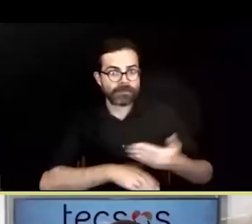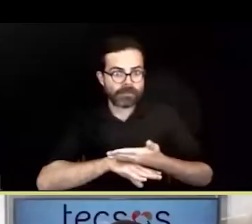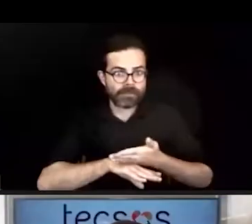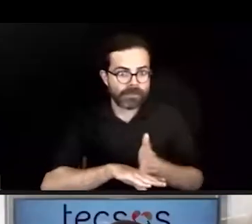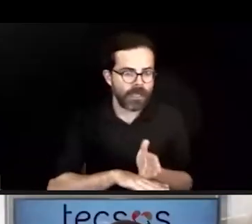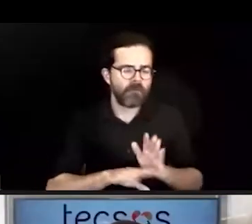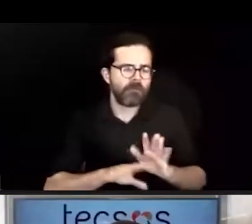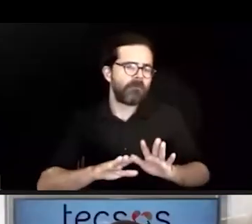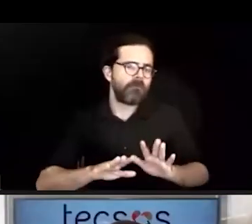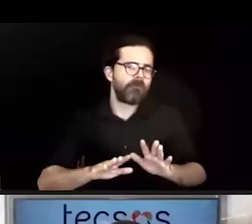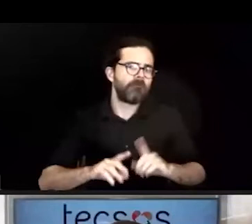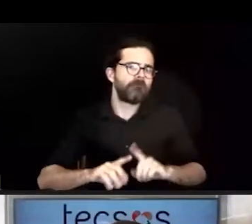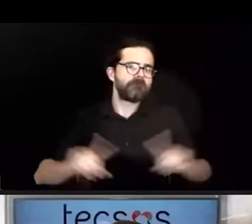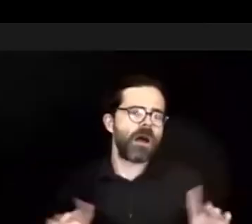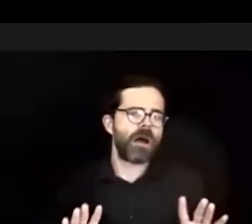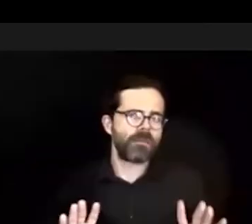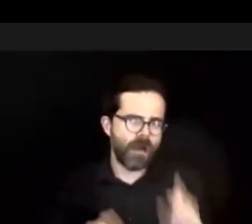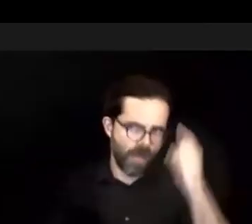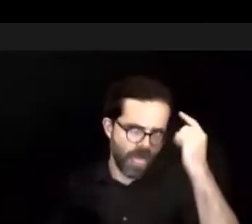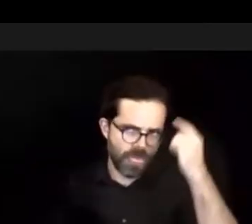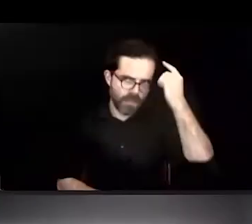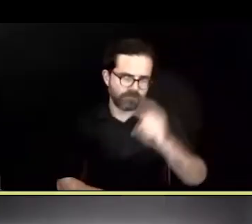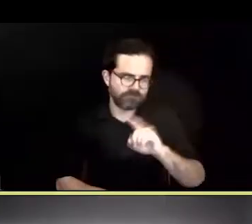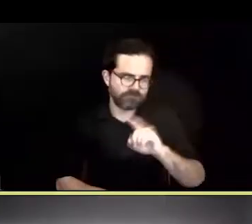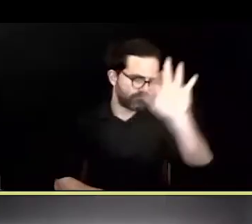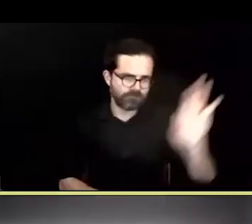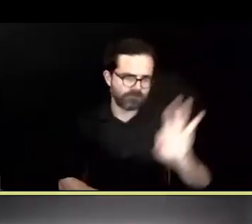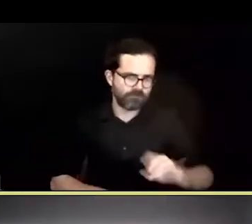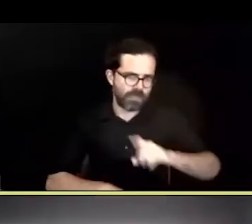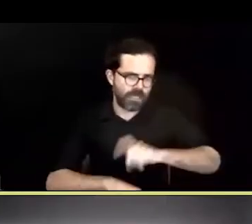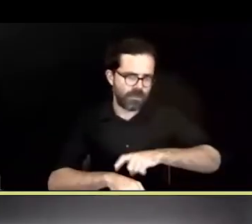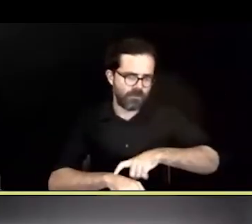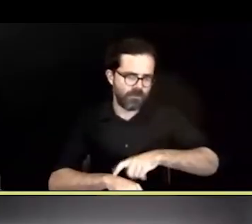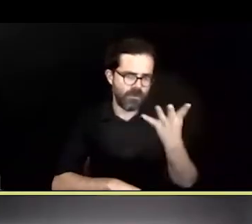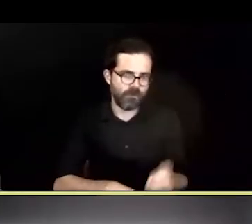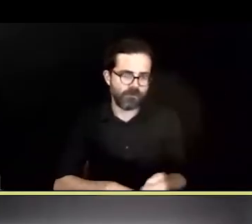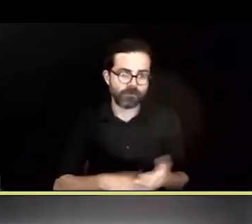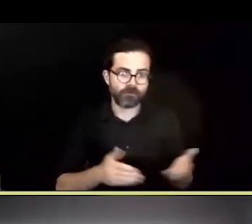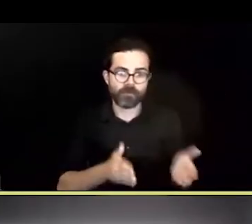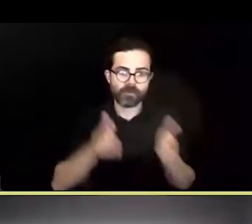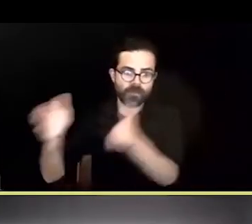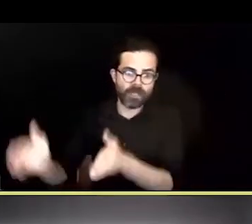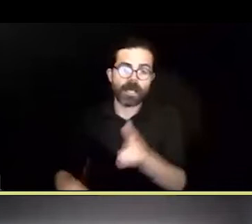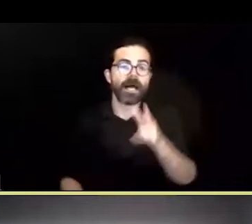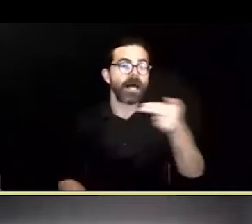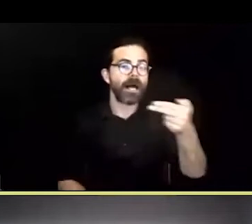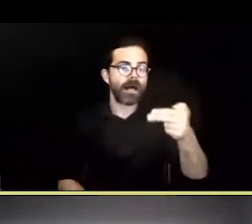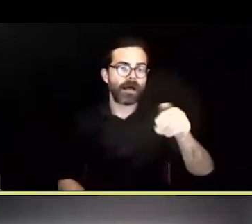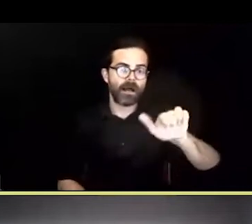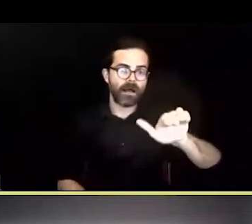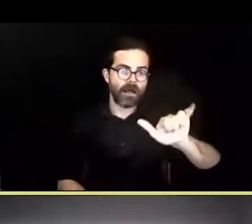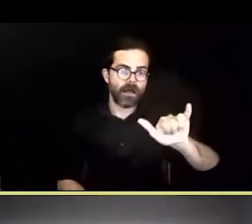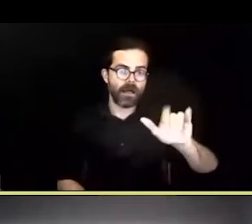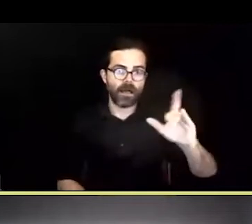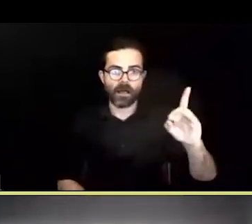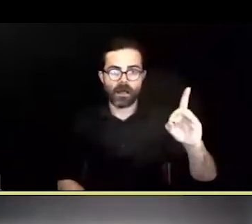from you. We'll now move on to Heidi Hutala from Finland. She's been working for 20 years in the disability